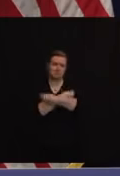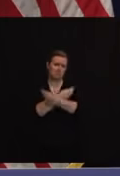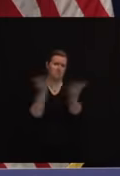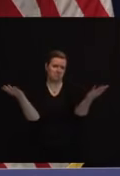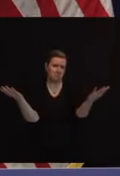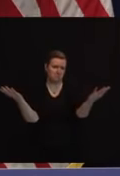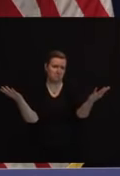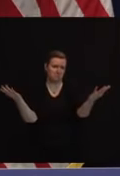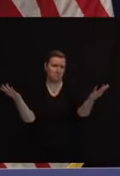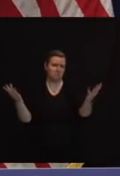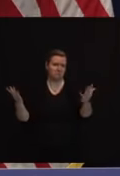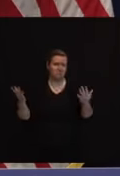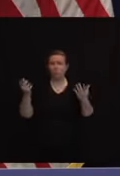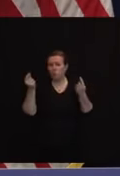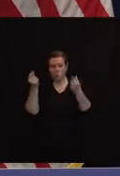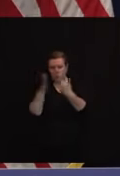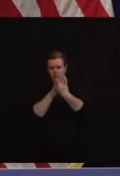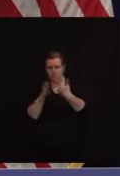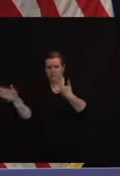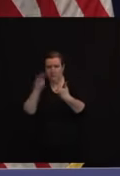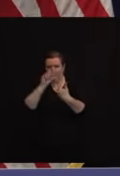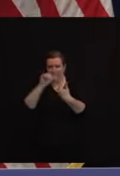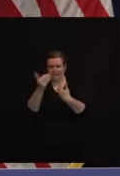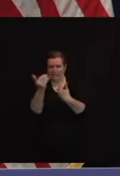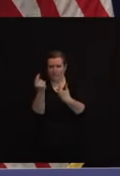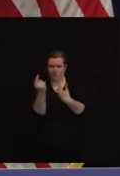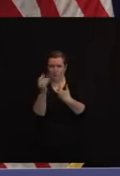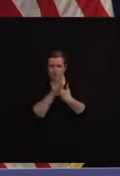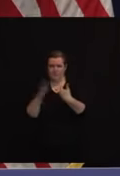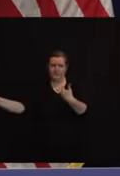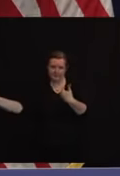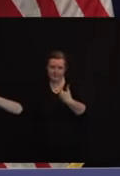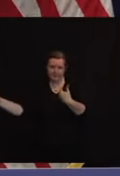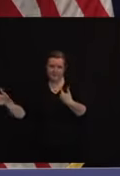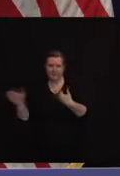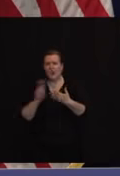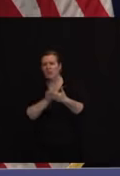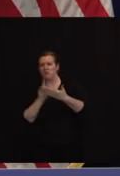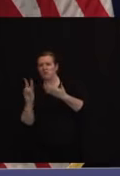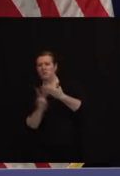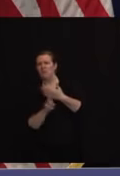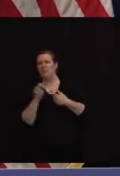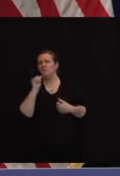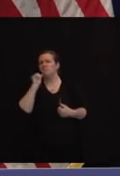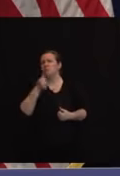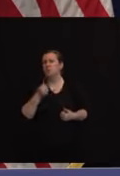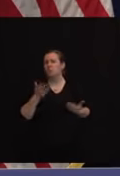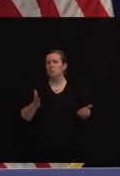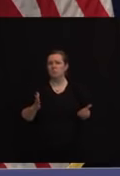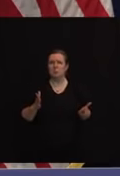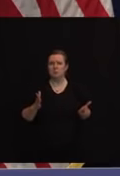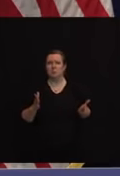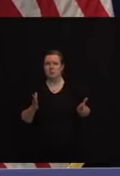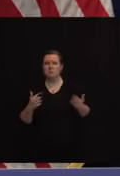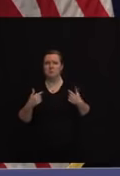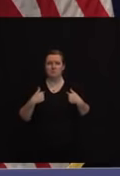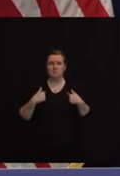about the balance of the school year. May 15 is 2 weeks from tomorrow. I've not seen the letter